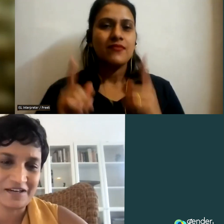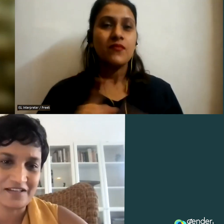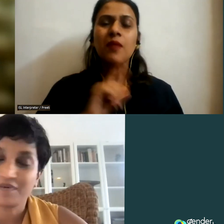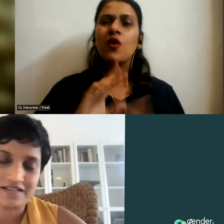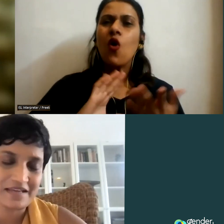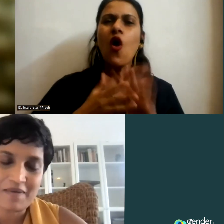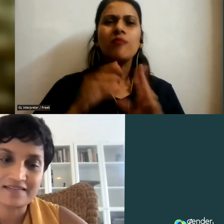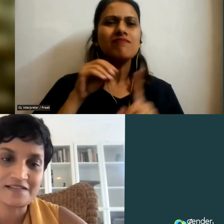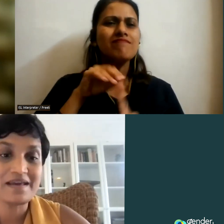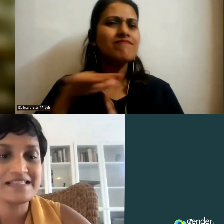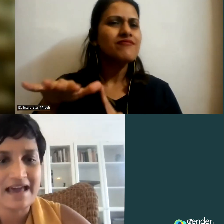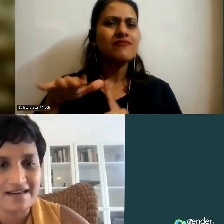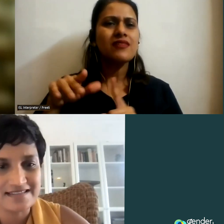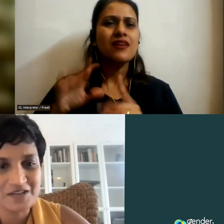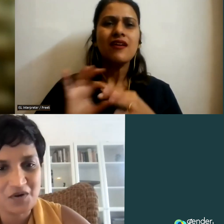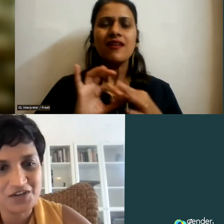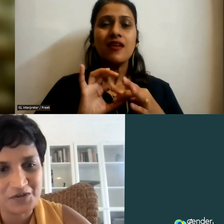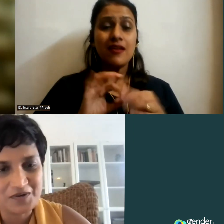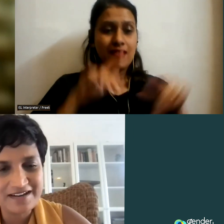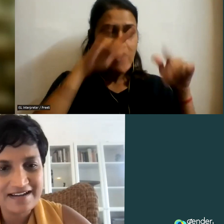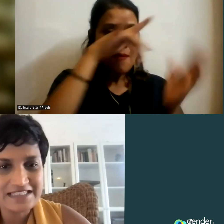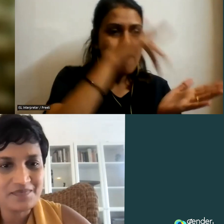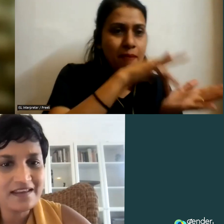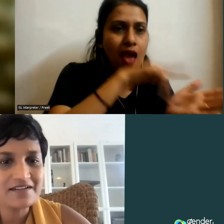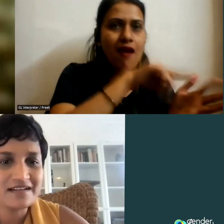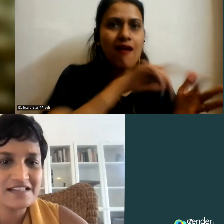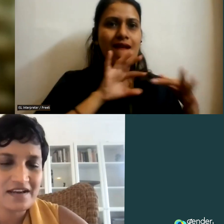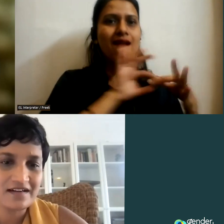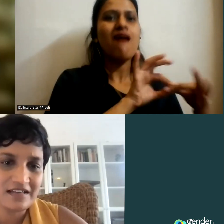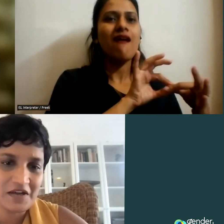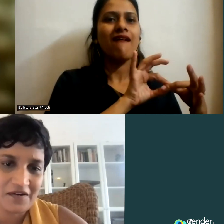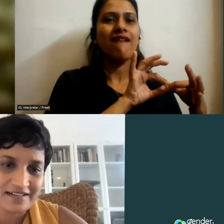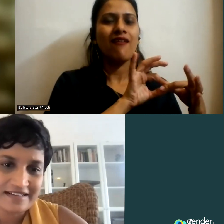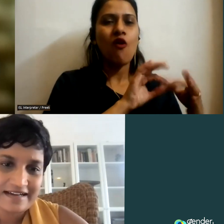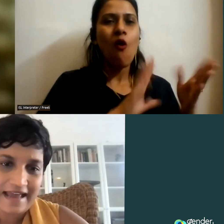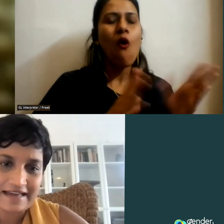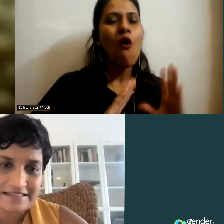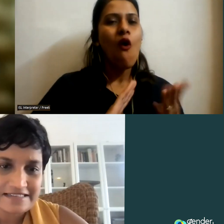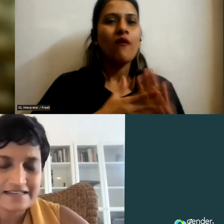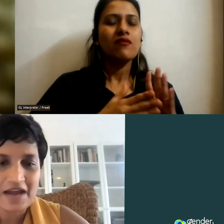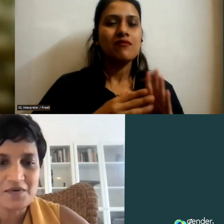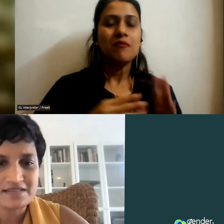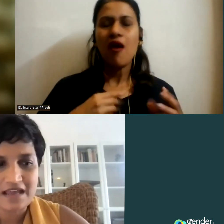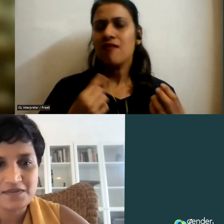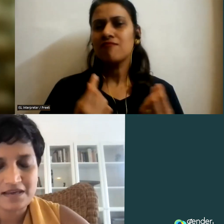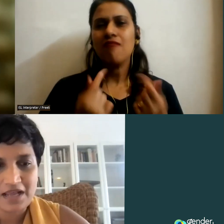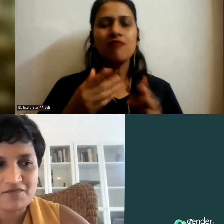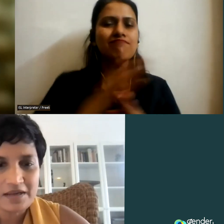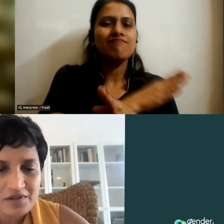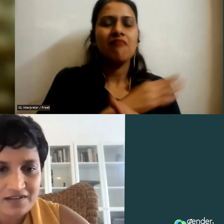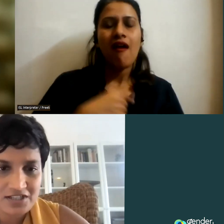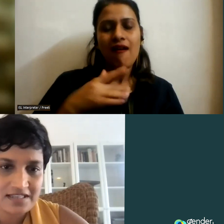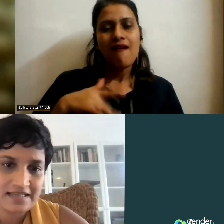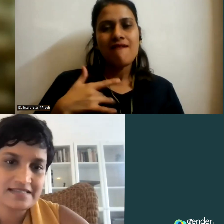that, the impact that space has on you is something that I realized very early on. And I'm